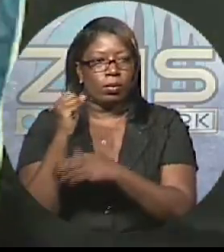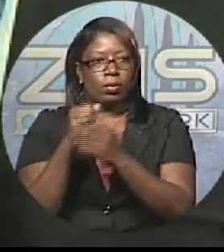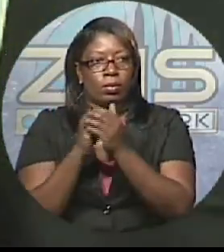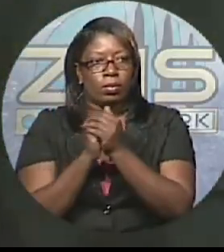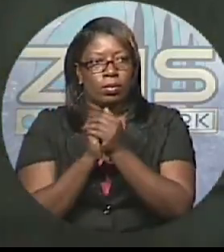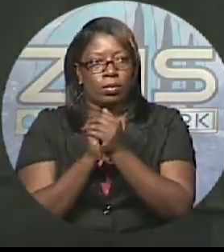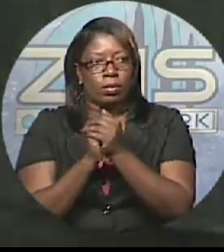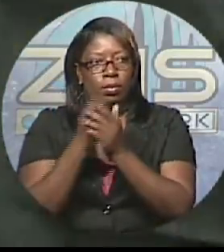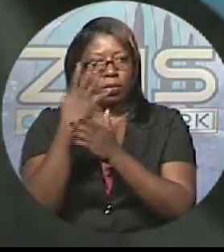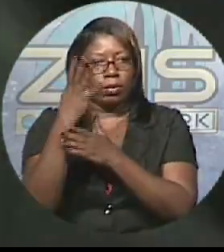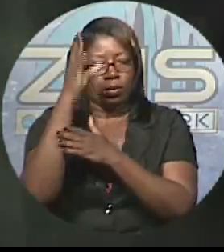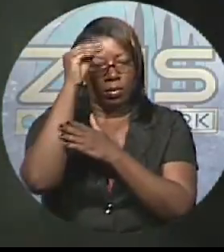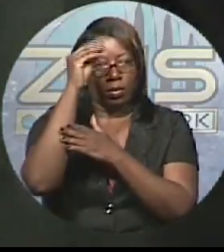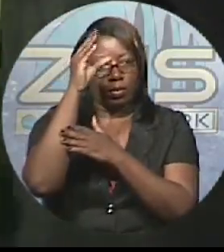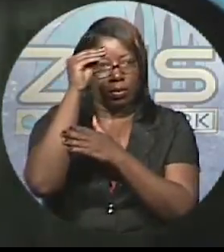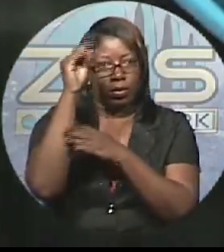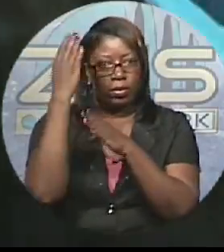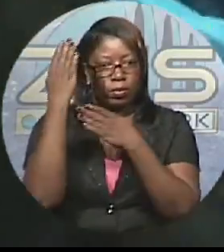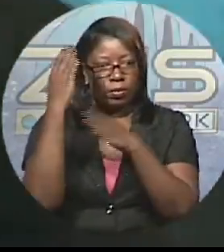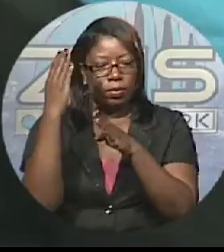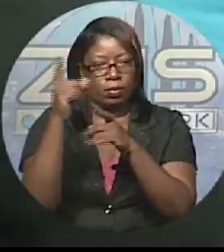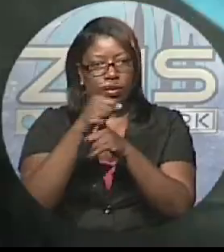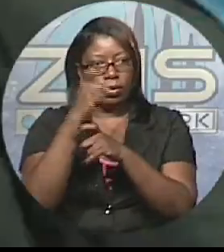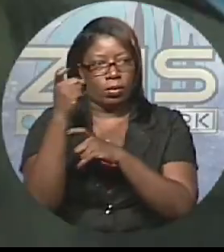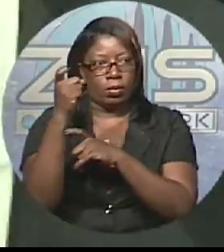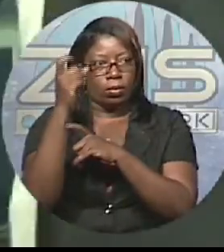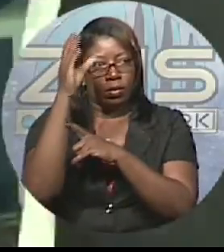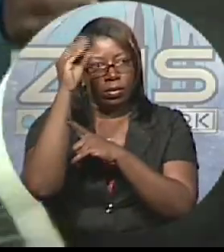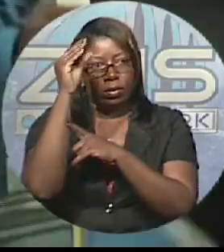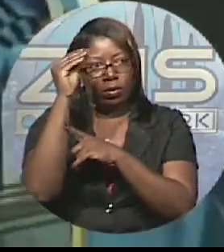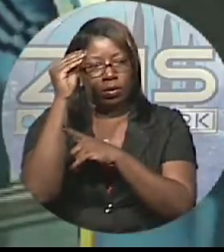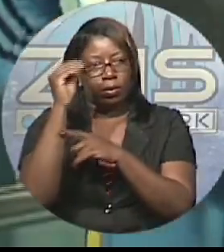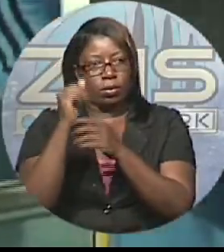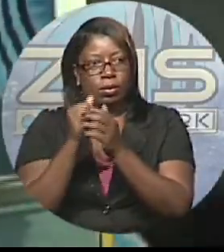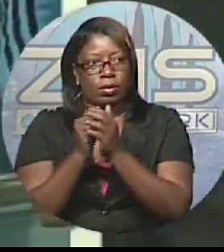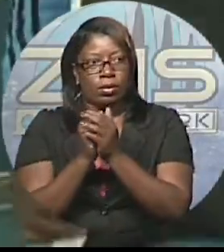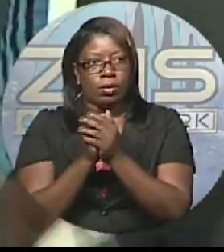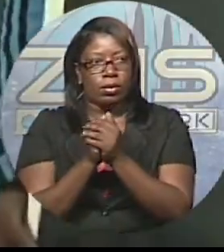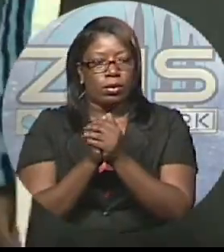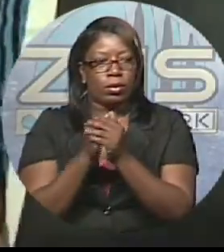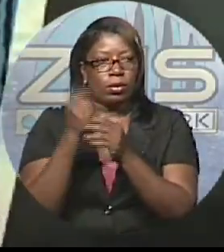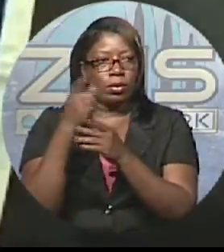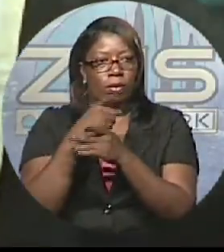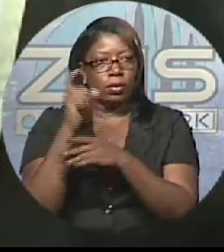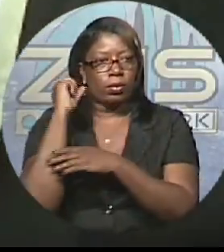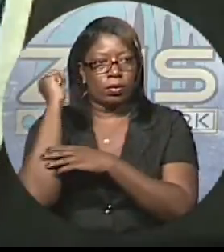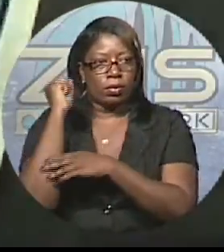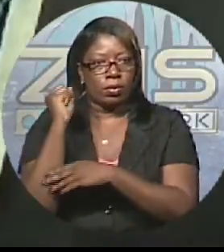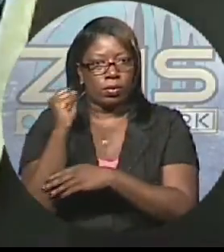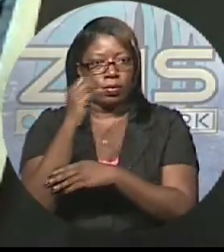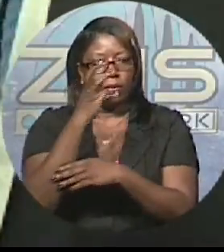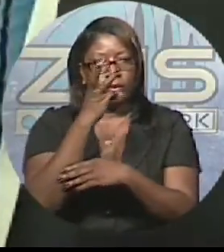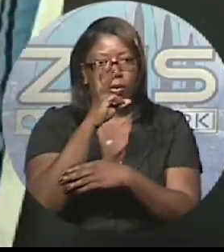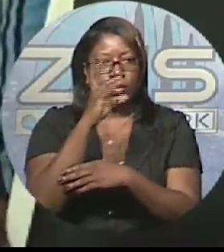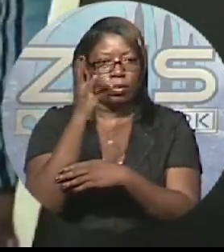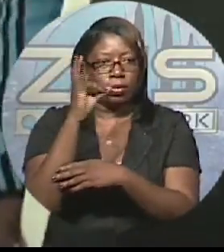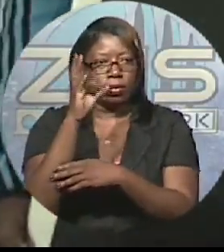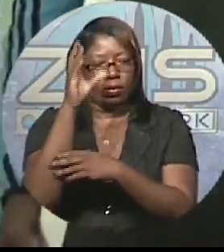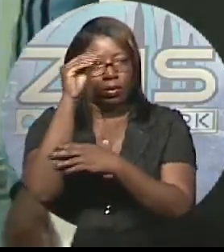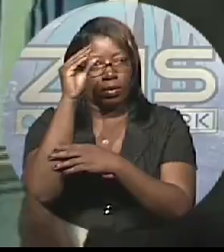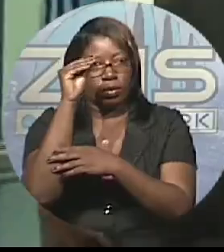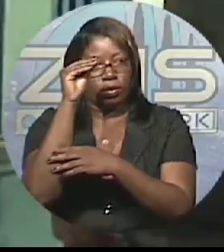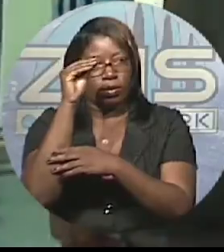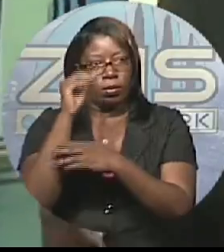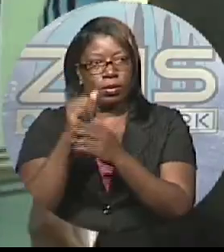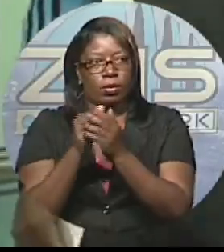Bastian, Dustin Tynes, Gershwin Green, and Cohen Kerr pick up the silver in the 15 to 17 boys division. Even though they finished